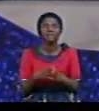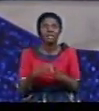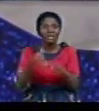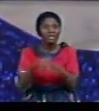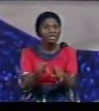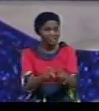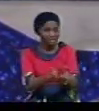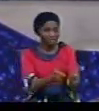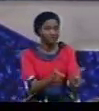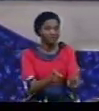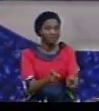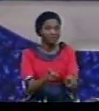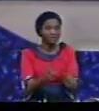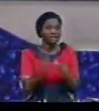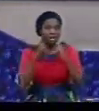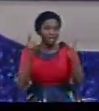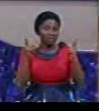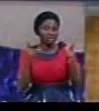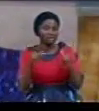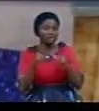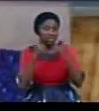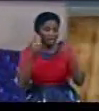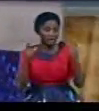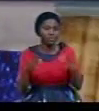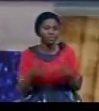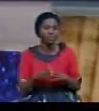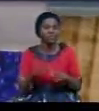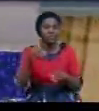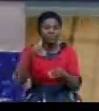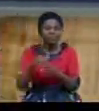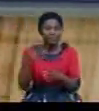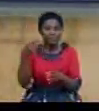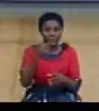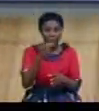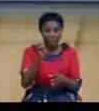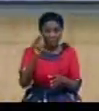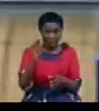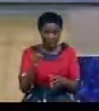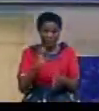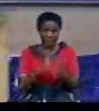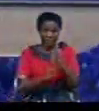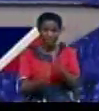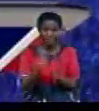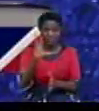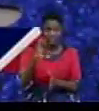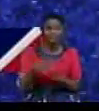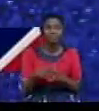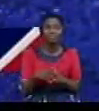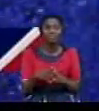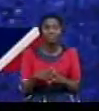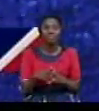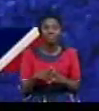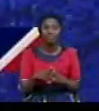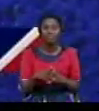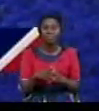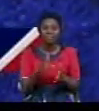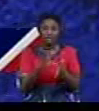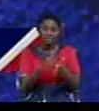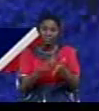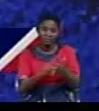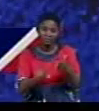different language but very clear in Genesis chapter 3 looking at verse 15 I will put enmity